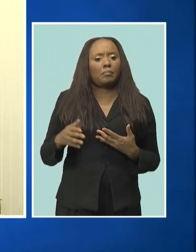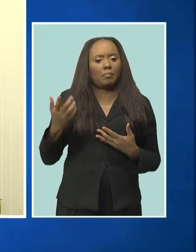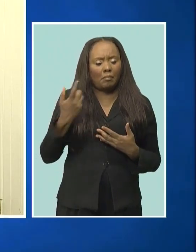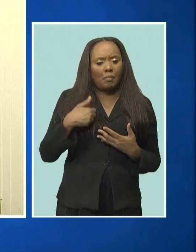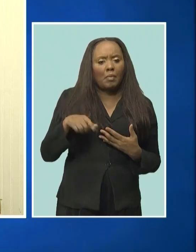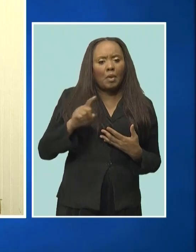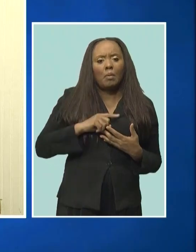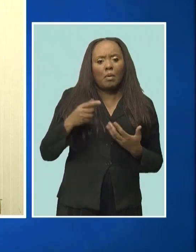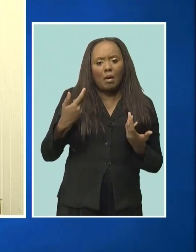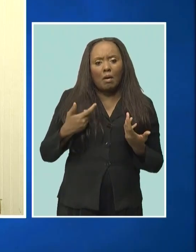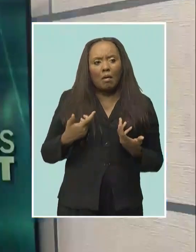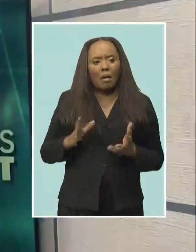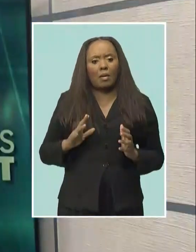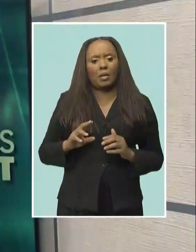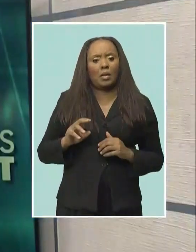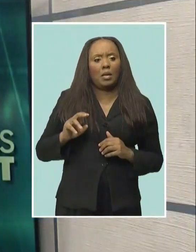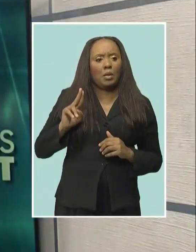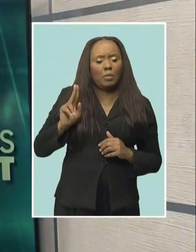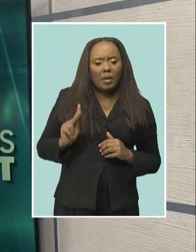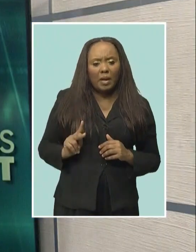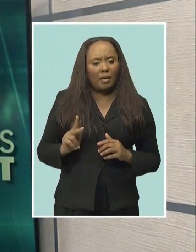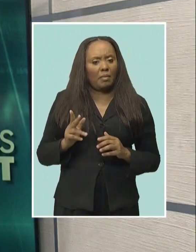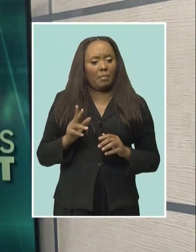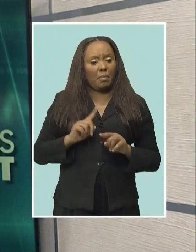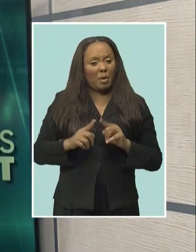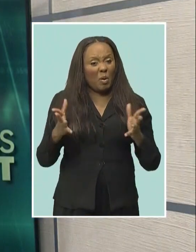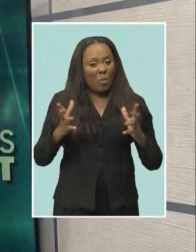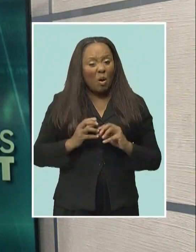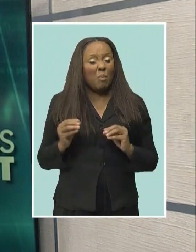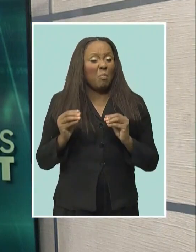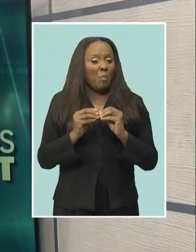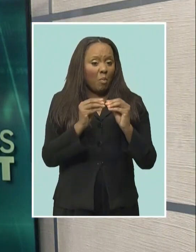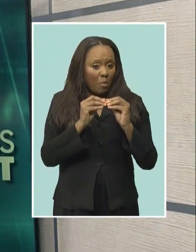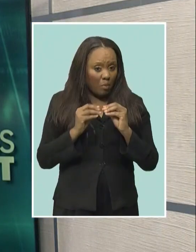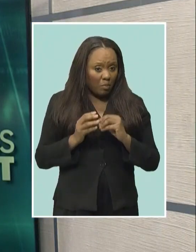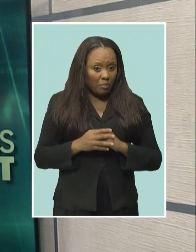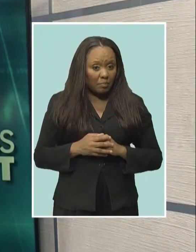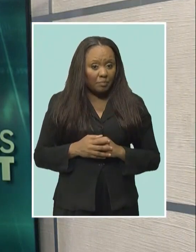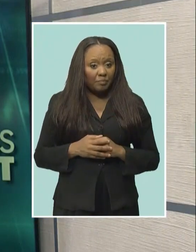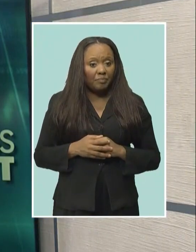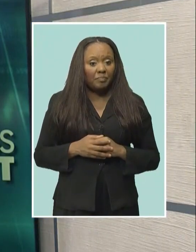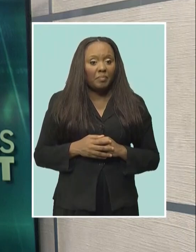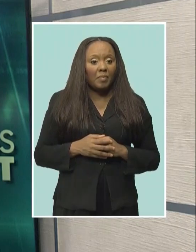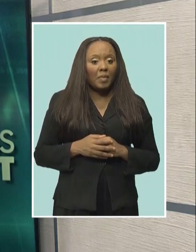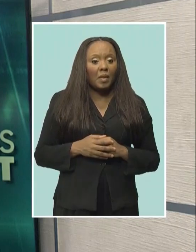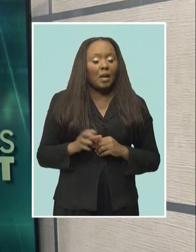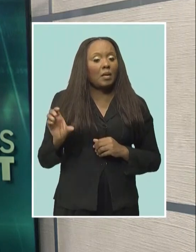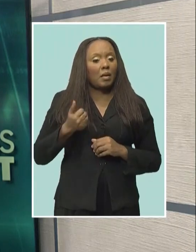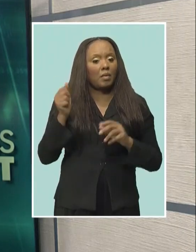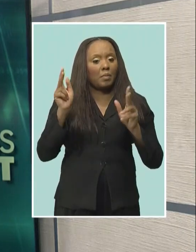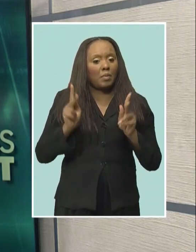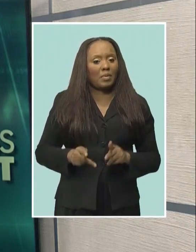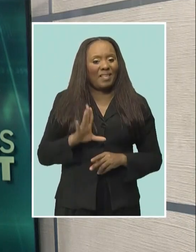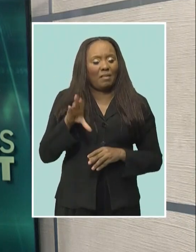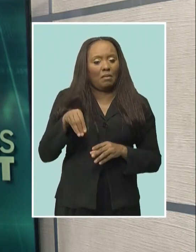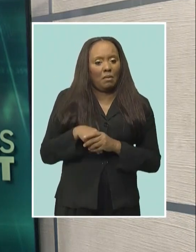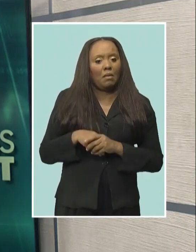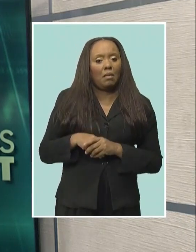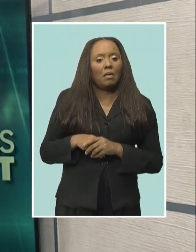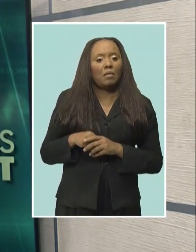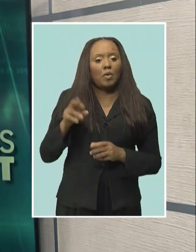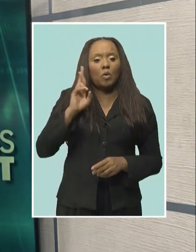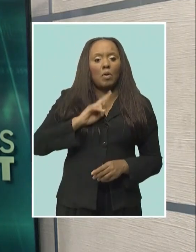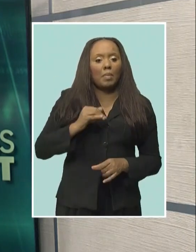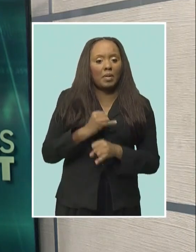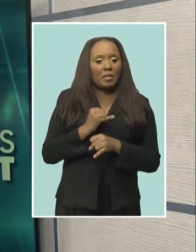these new markets. And during the annual general meeting, Margaret Montplaisir, a veteran of the industry, was elected chairman.